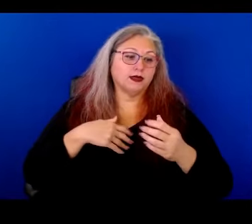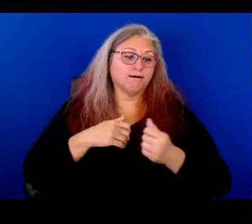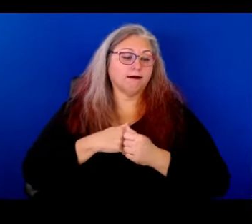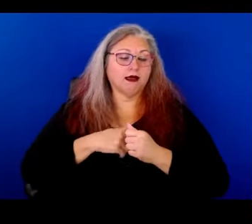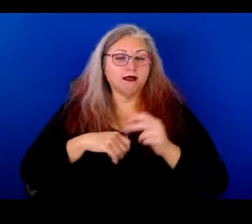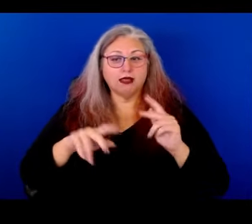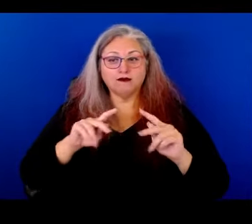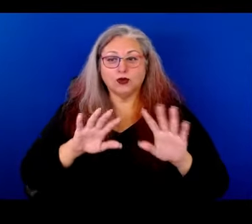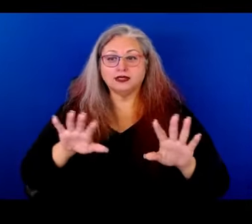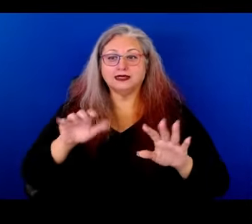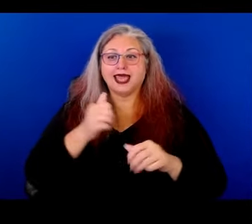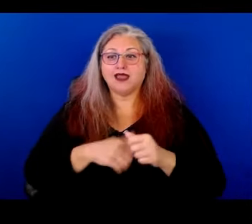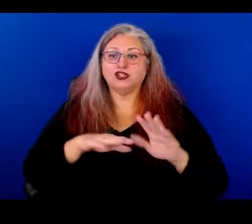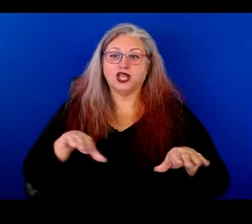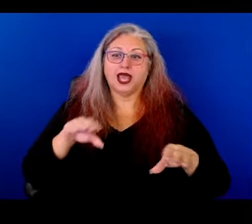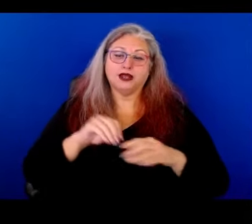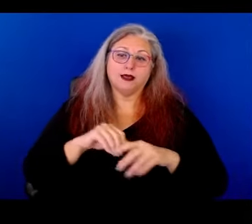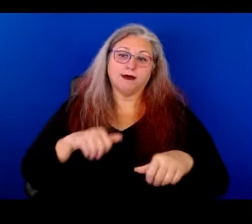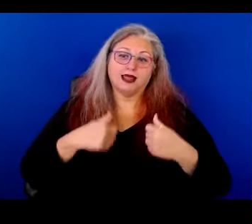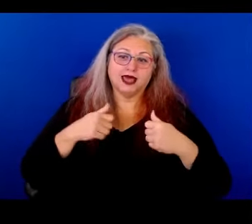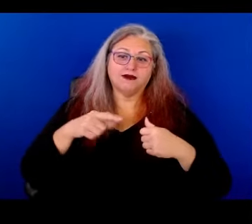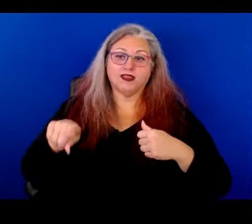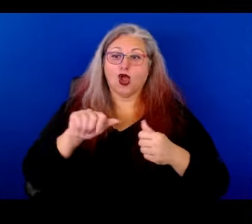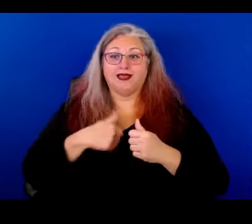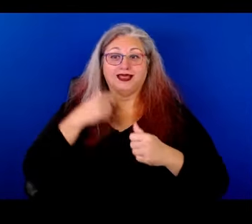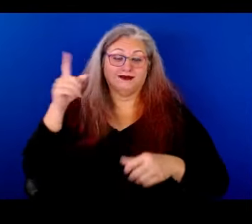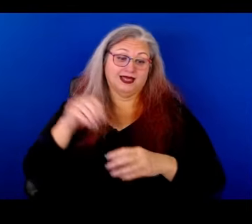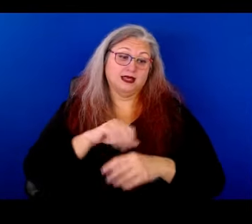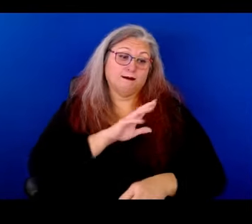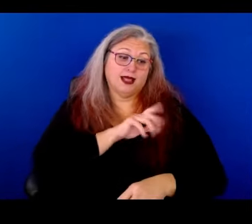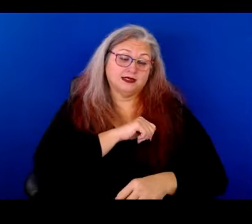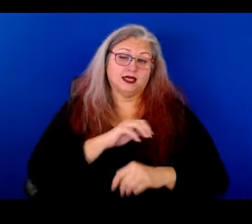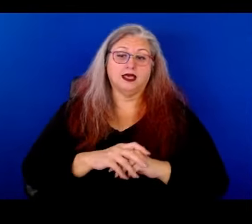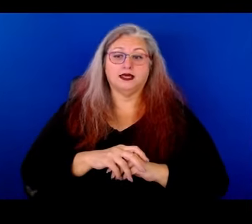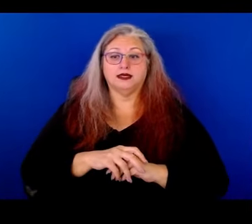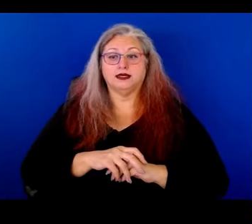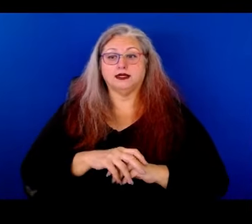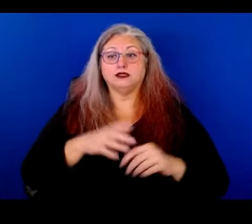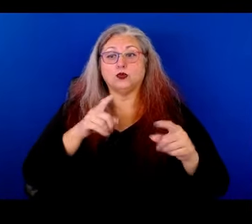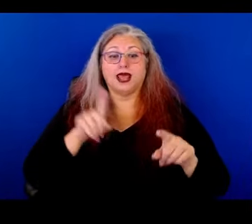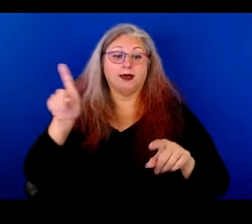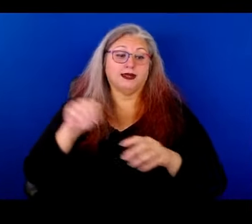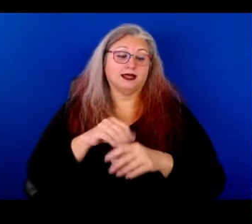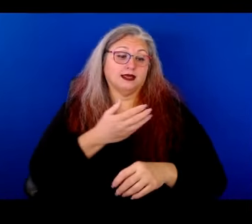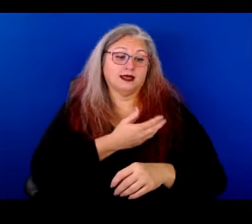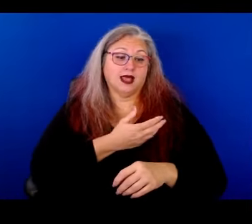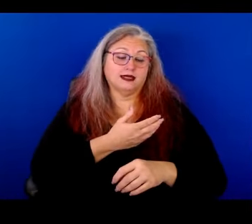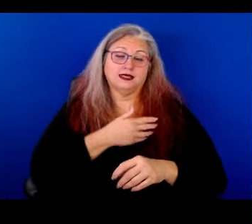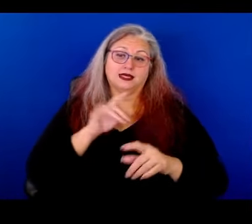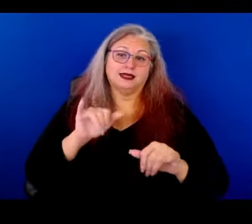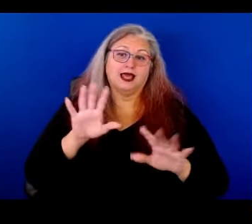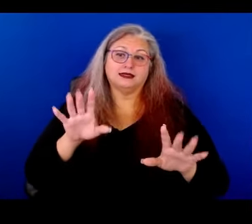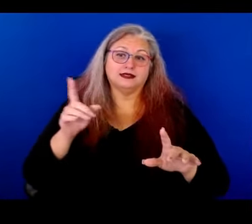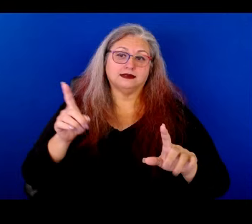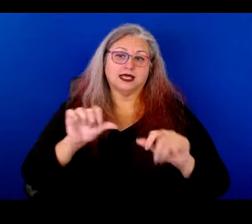loved ones, every kid in my life, they all live in Palestine. And what's happening in Gaza is